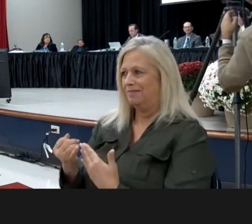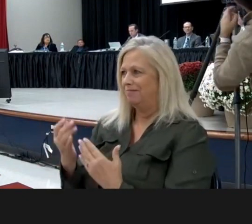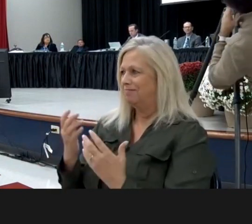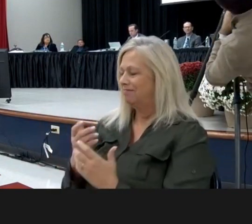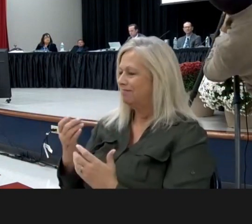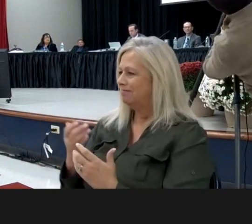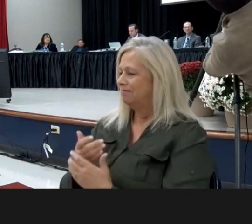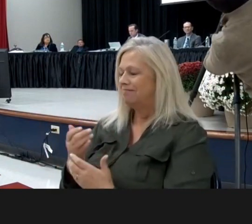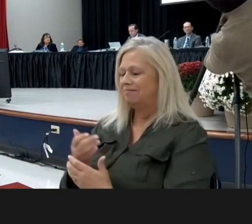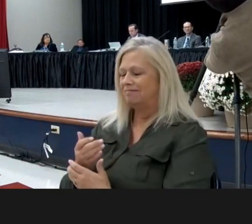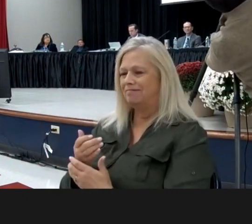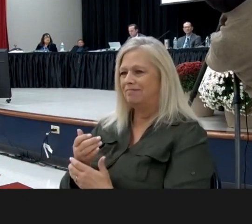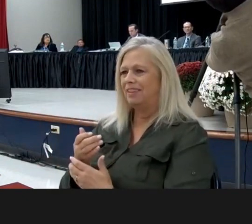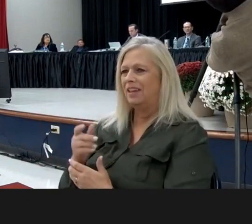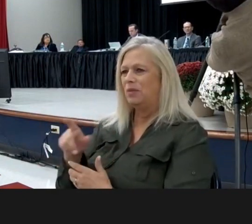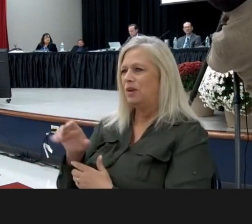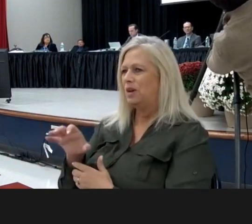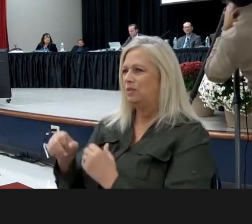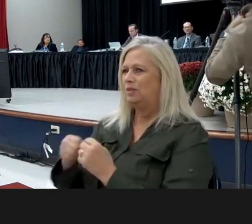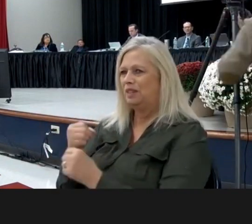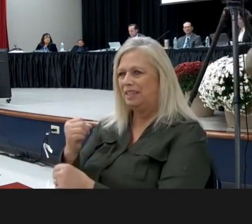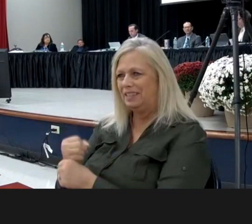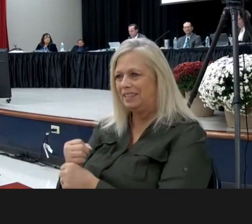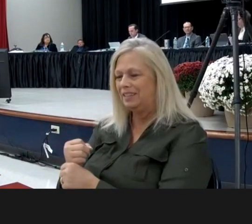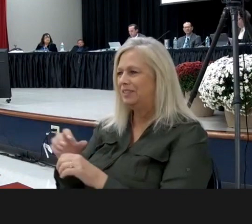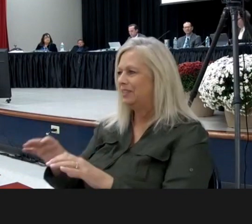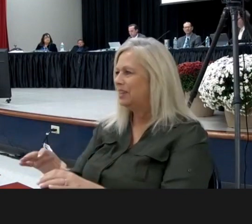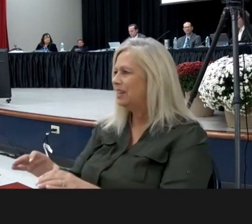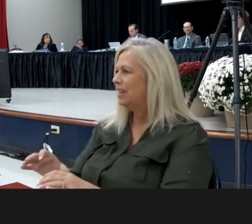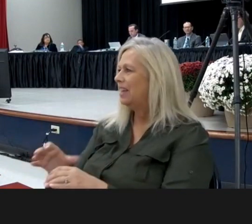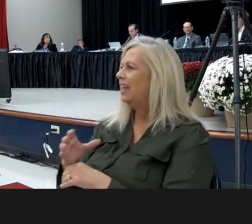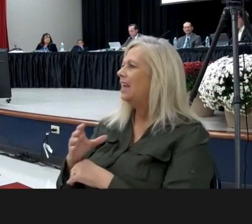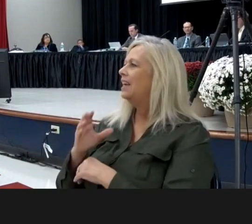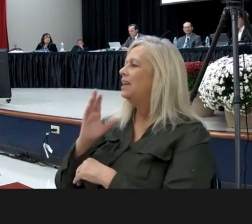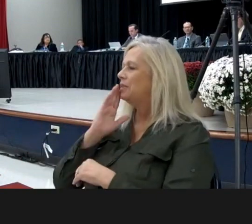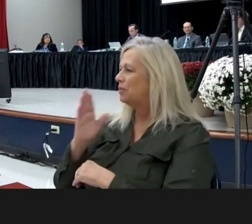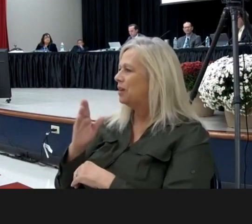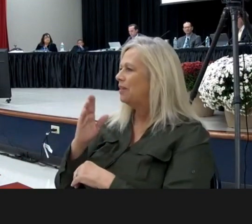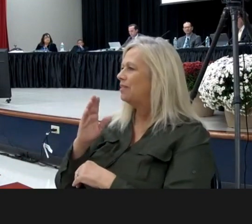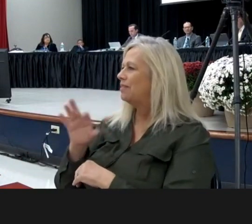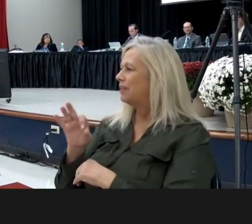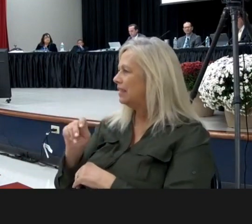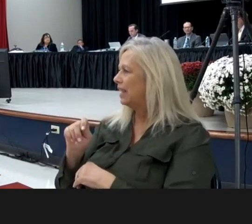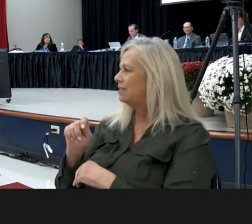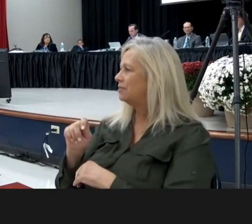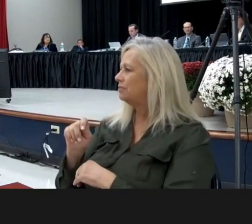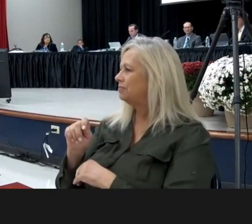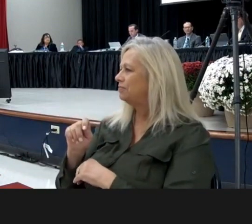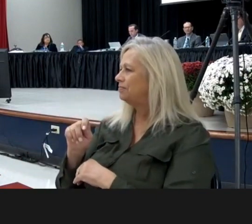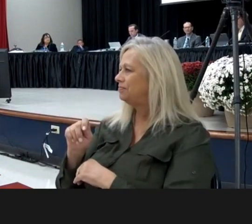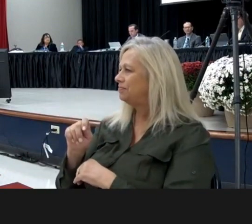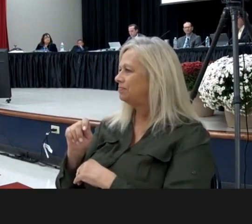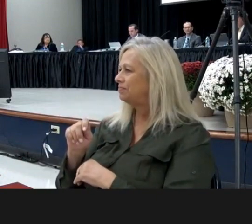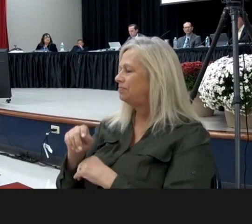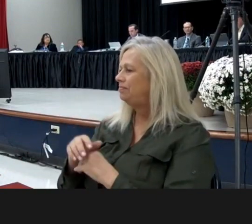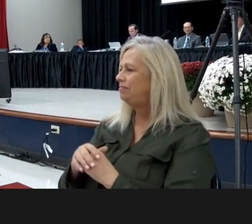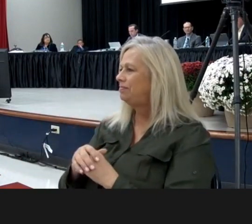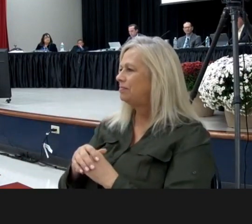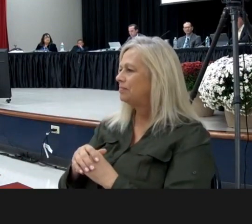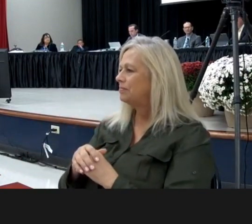years deal. And it's got a lot of different parts to it, as we're about to find out here, or we already know, but there's a lot of moving parts to this thing.